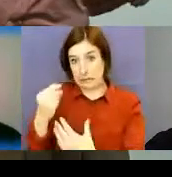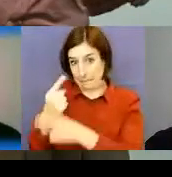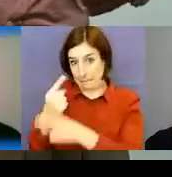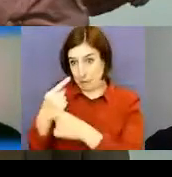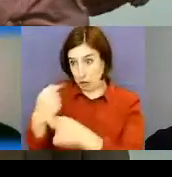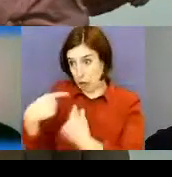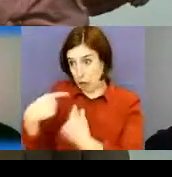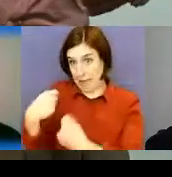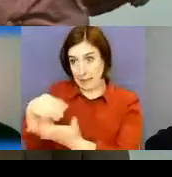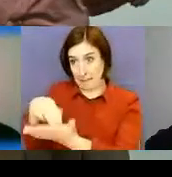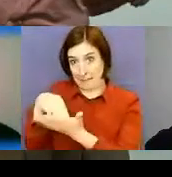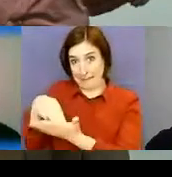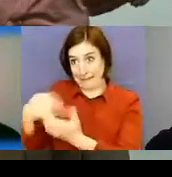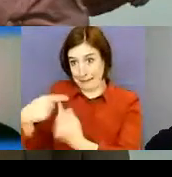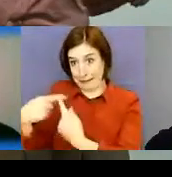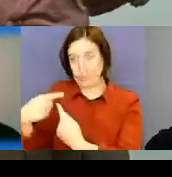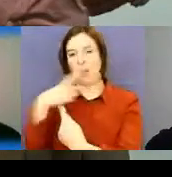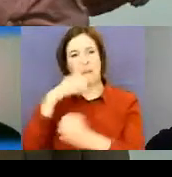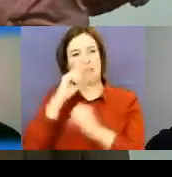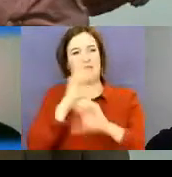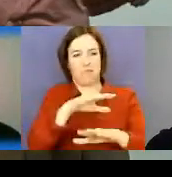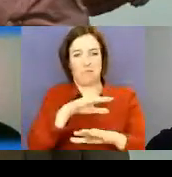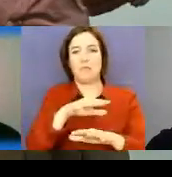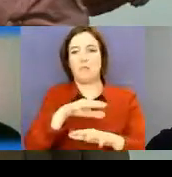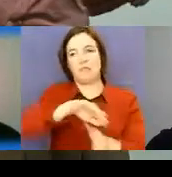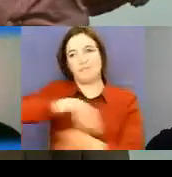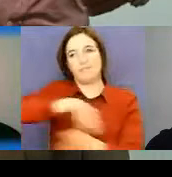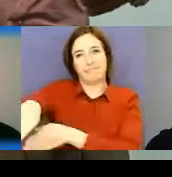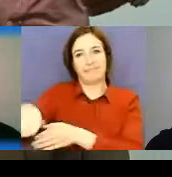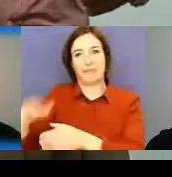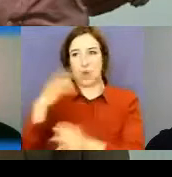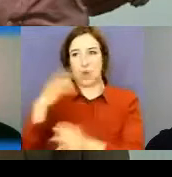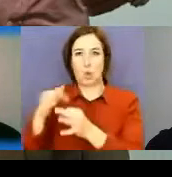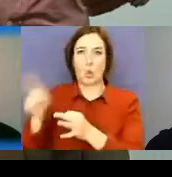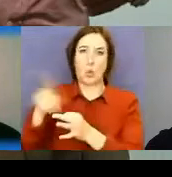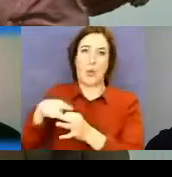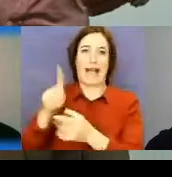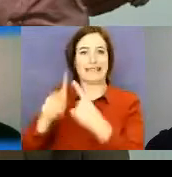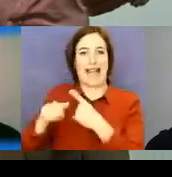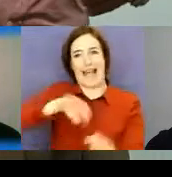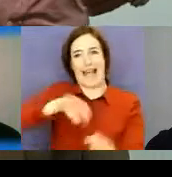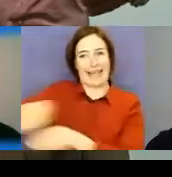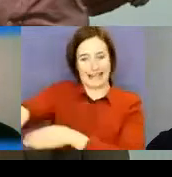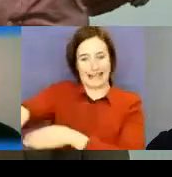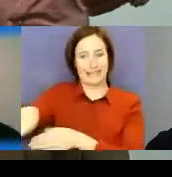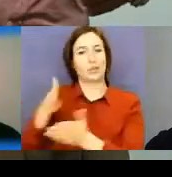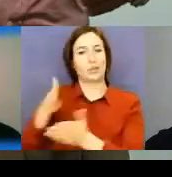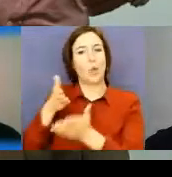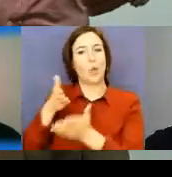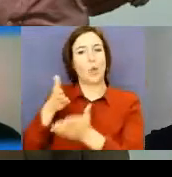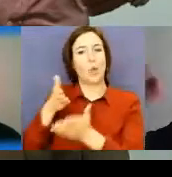the message board rather than the Q&A function. That's always the case. The first question's from